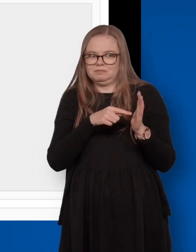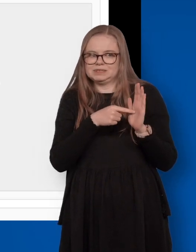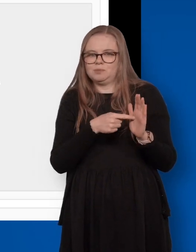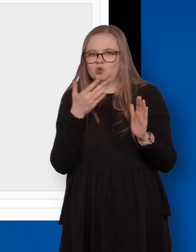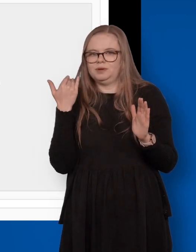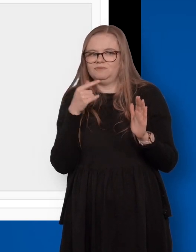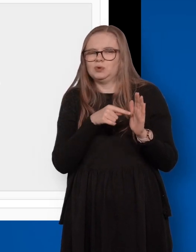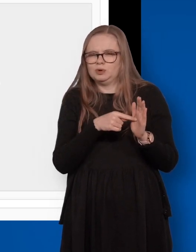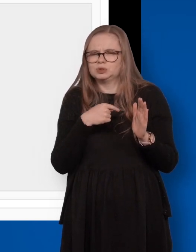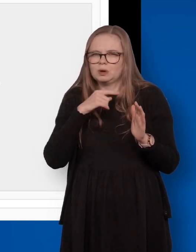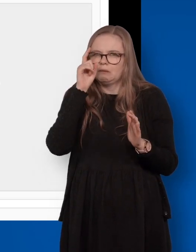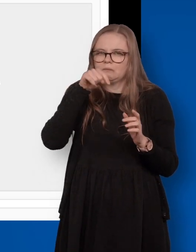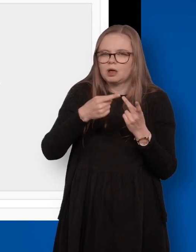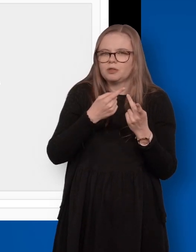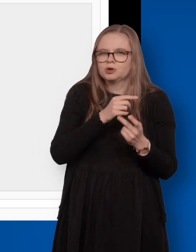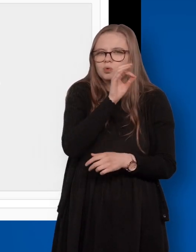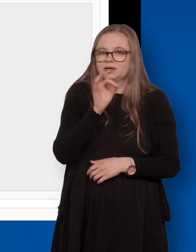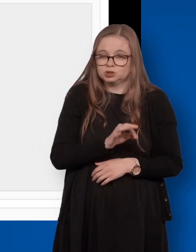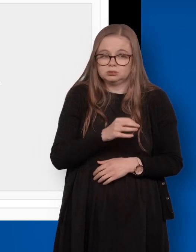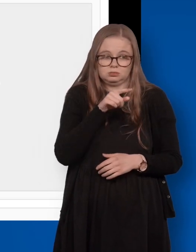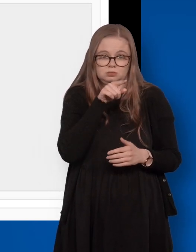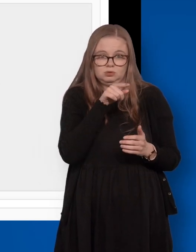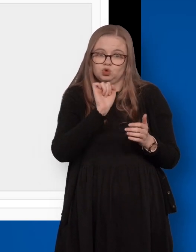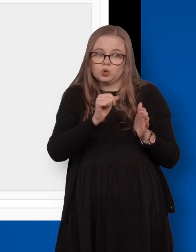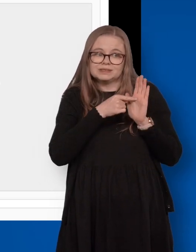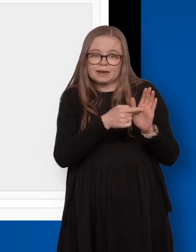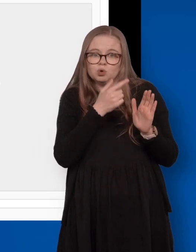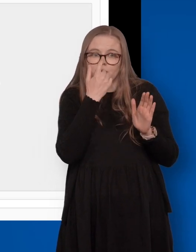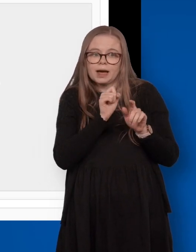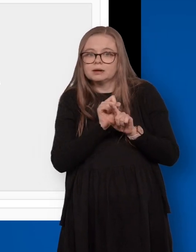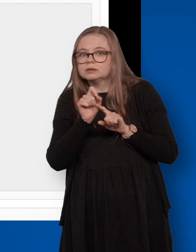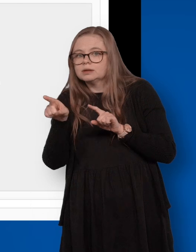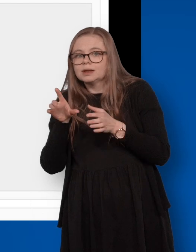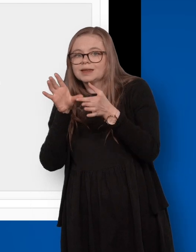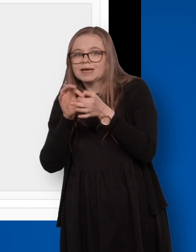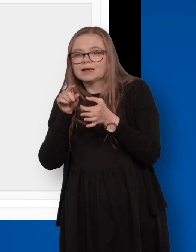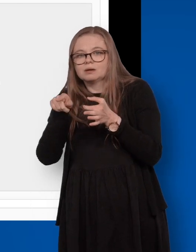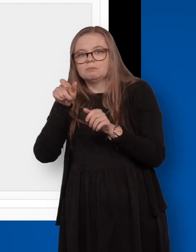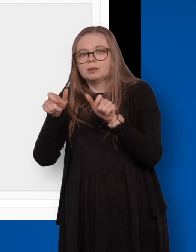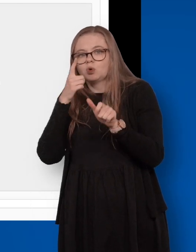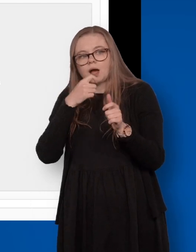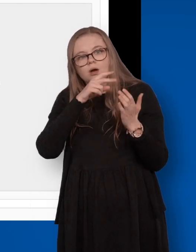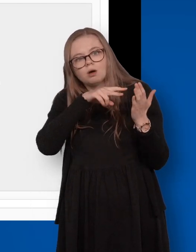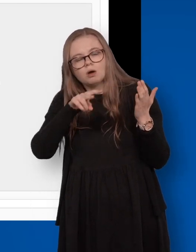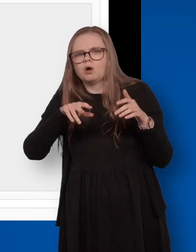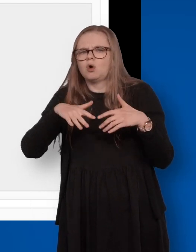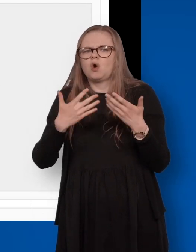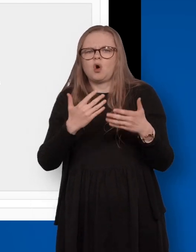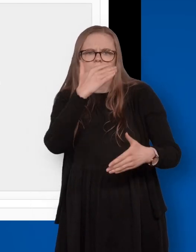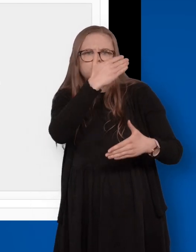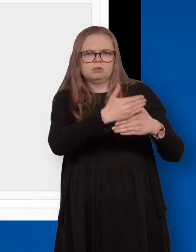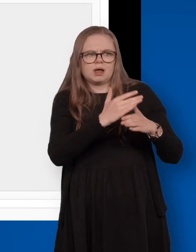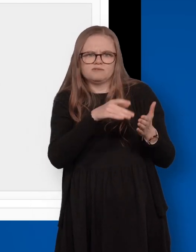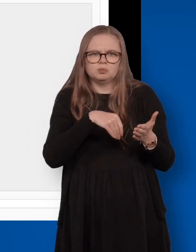other question was whether we could share a link to the demo, whether people could look at it or if it's sort of